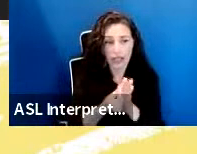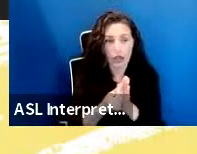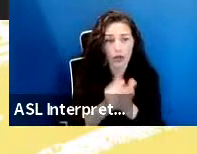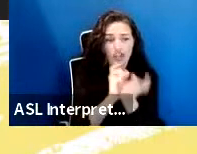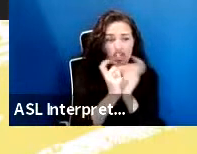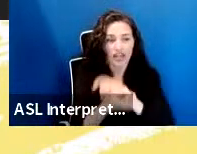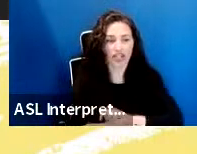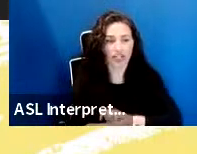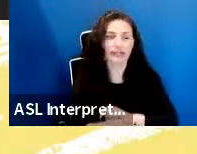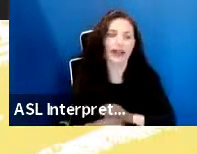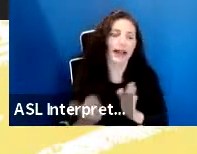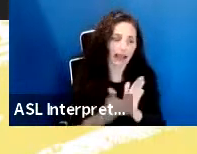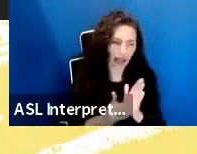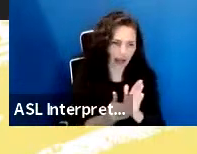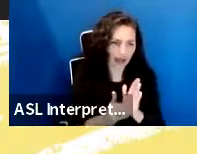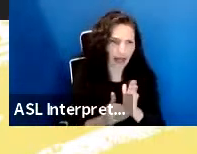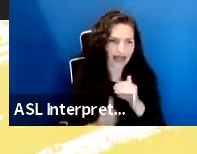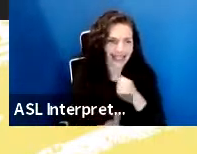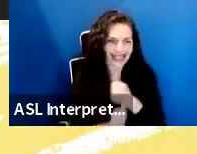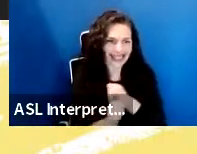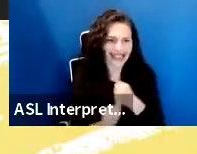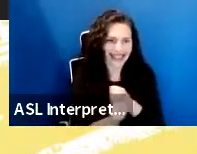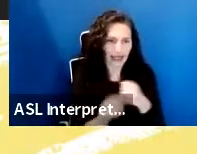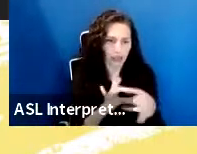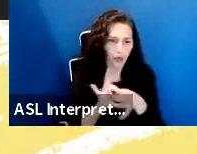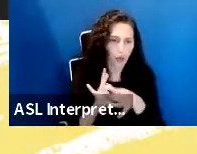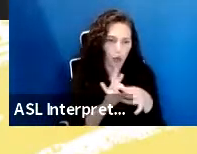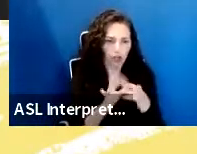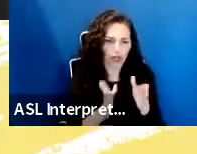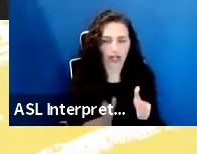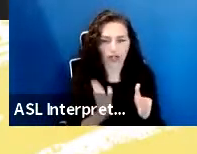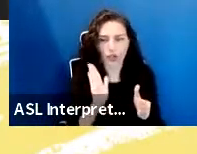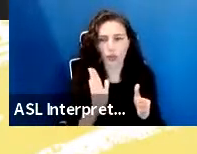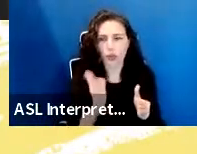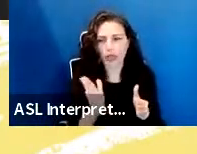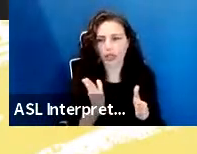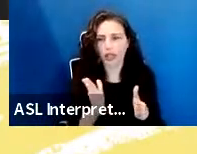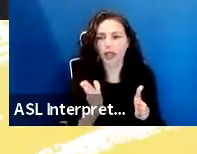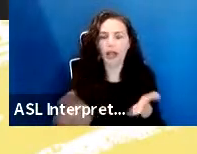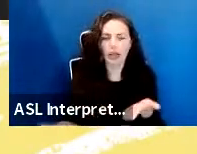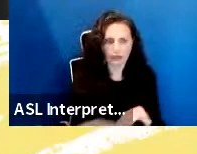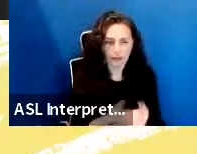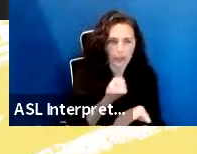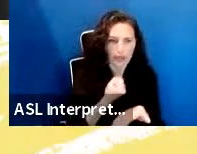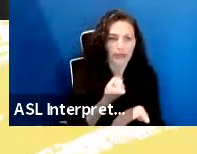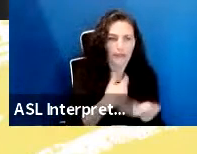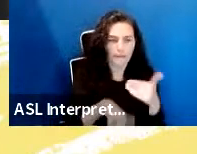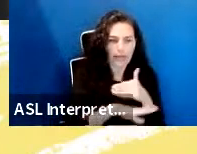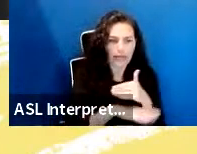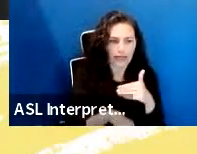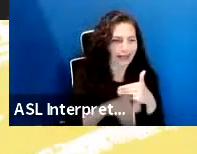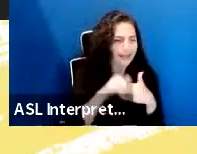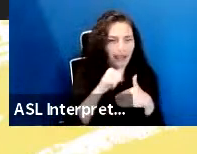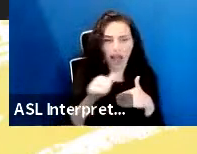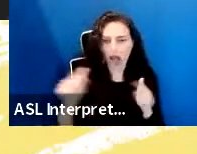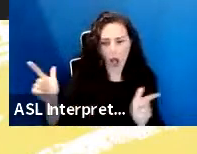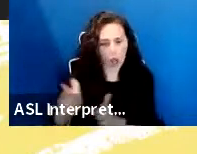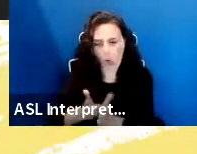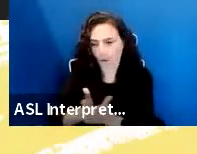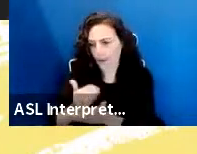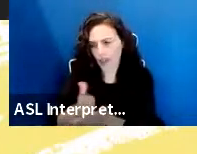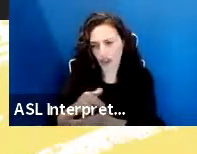stunt coordinators will be making the basic rates, so they don't have that low budget rate. And the coverage for